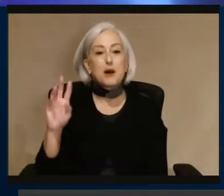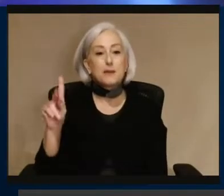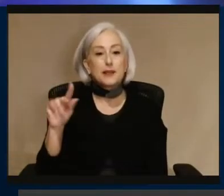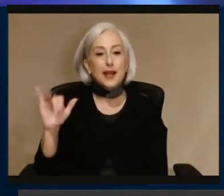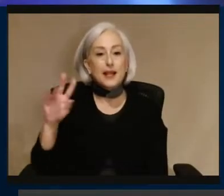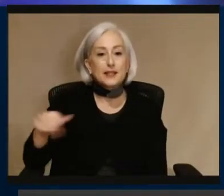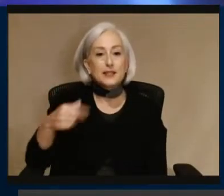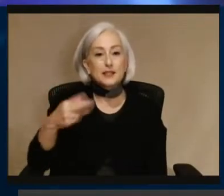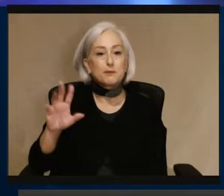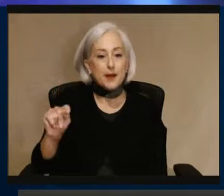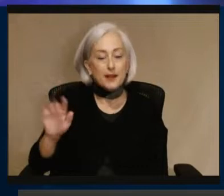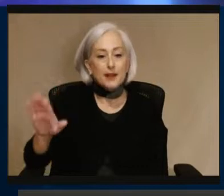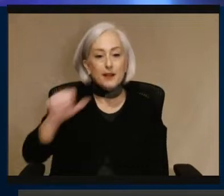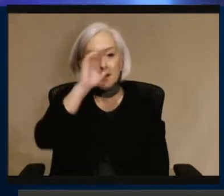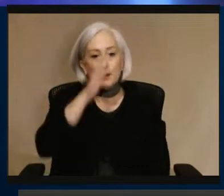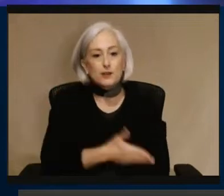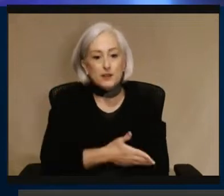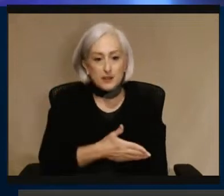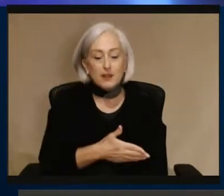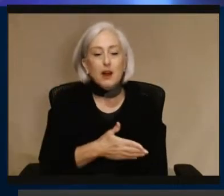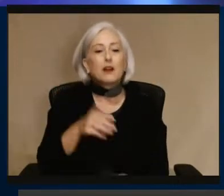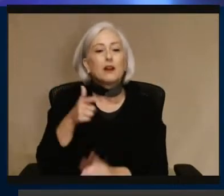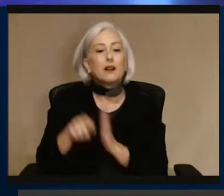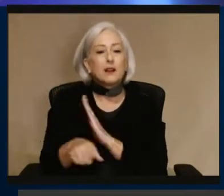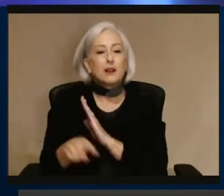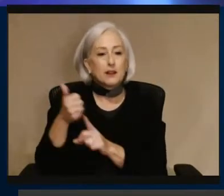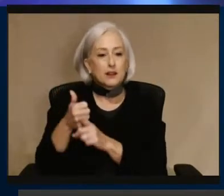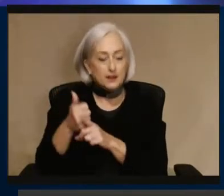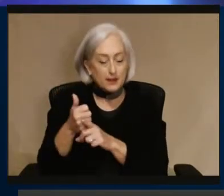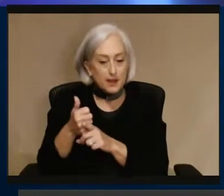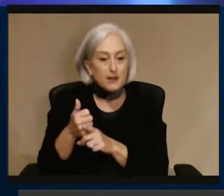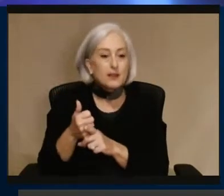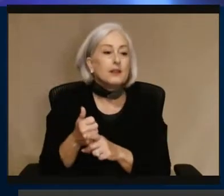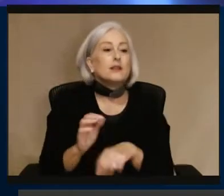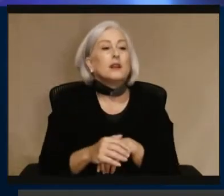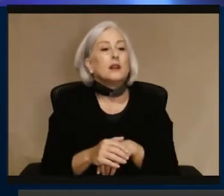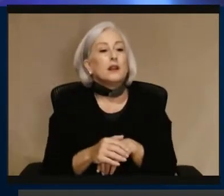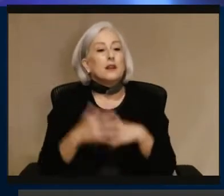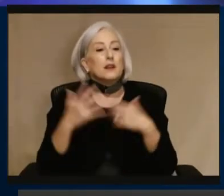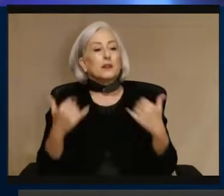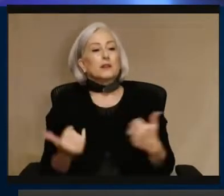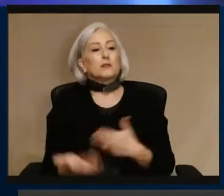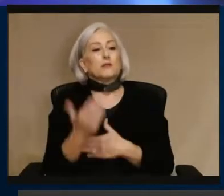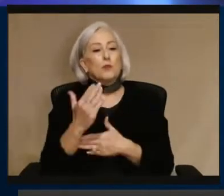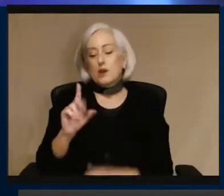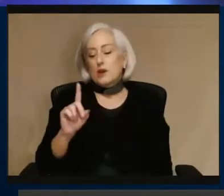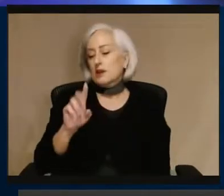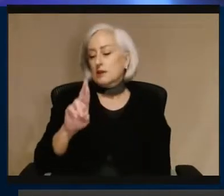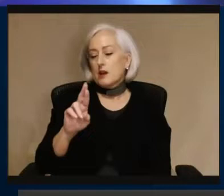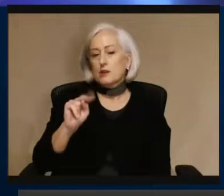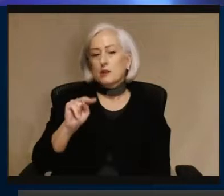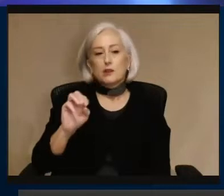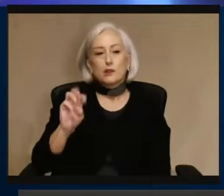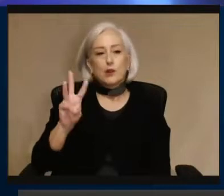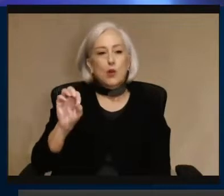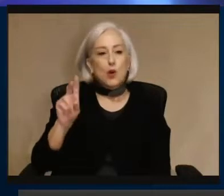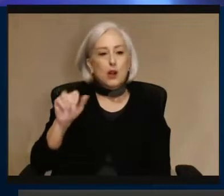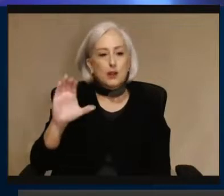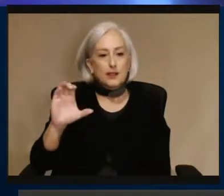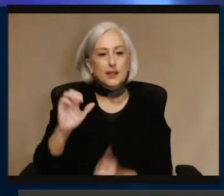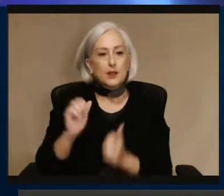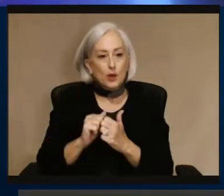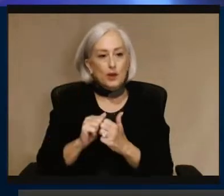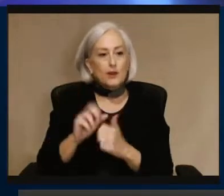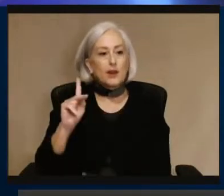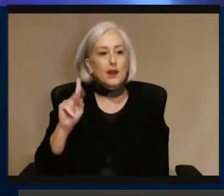son, Carl, to suicide. We're going to be talking with them this morning. Also with us is Dr. Greg Nowalnik, clinical psychologist with the health system, and